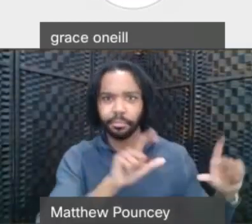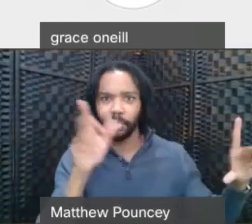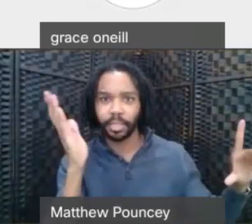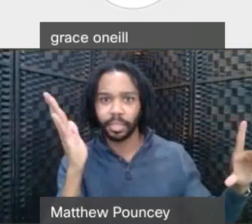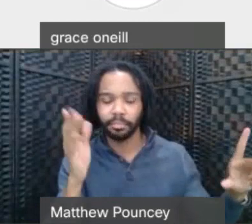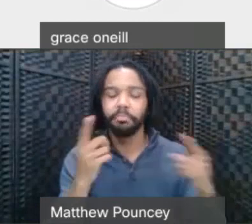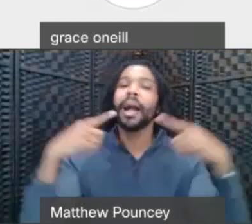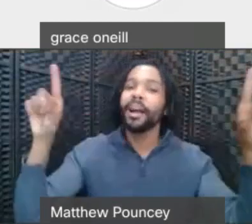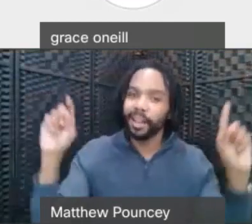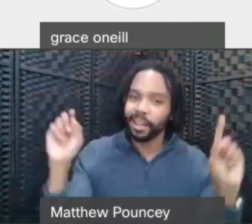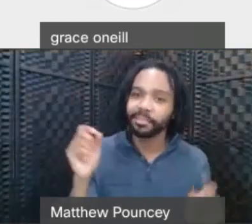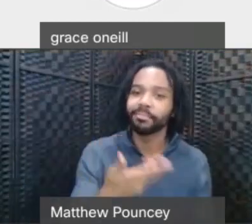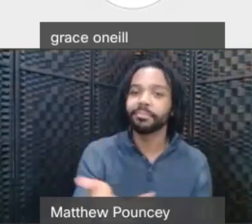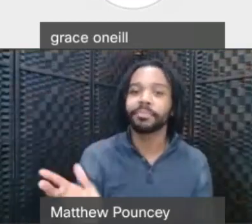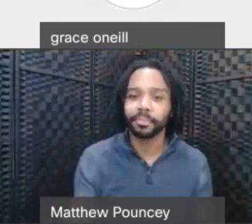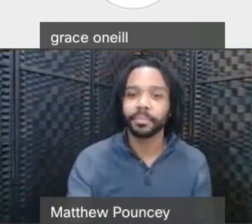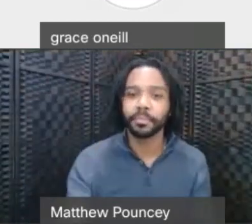it is. Correct. Okay.